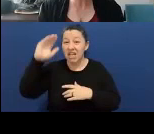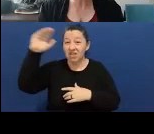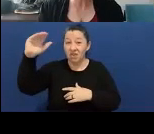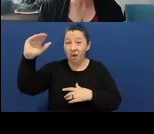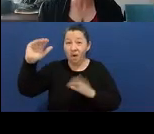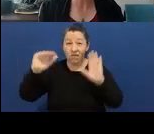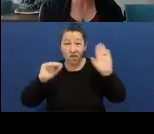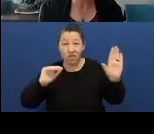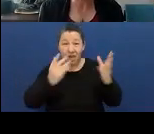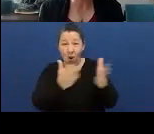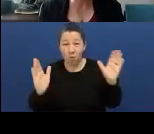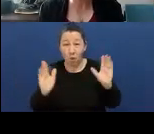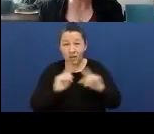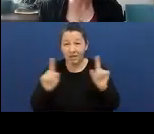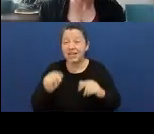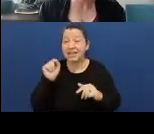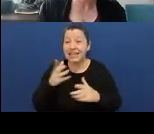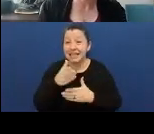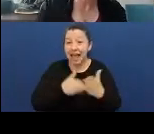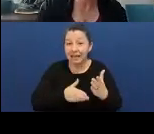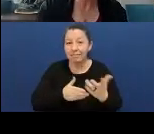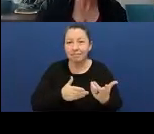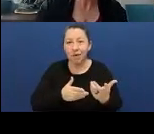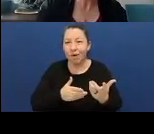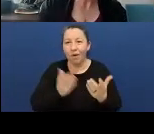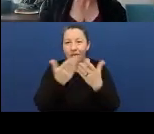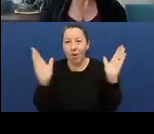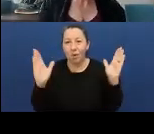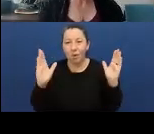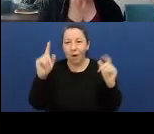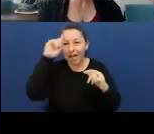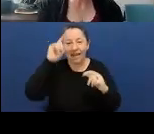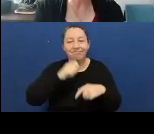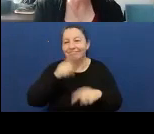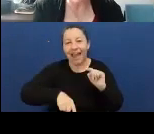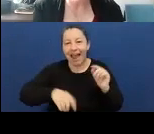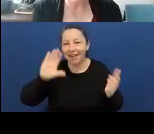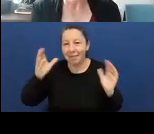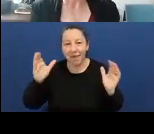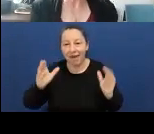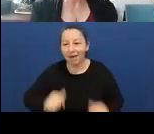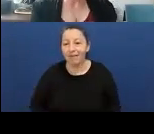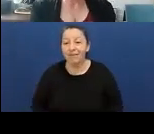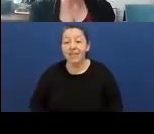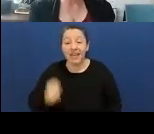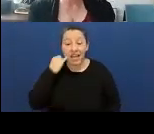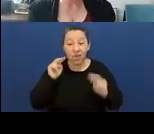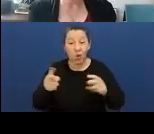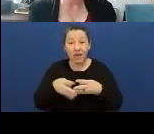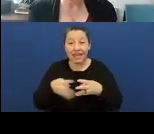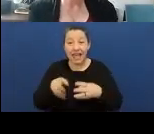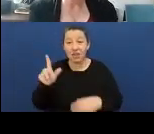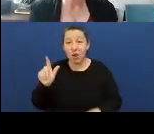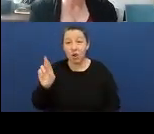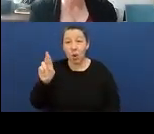So these aspects of the wall height are not comparable at all. Plus, if you look at the gates, the Lower Nubian